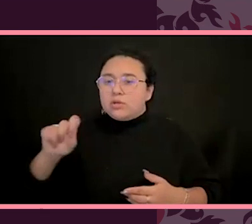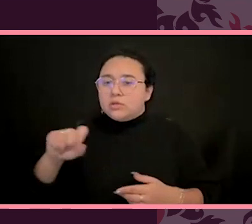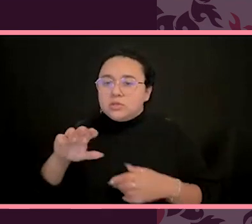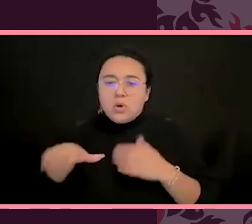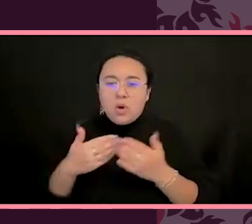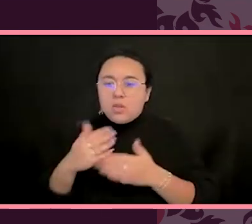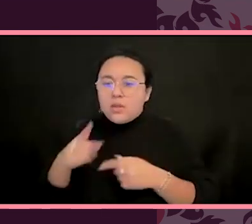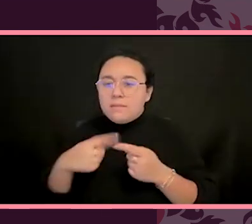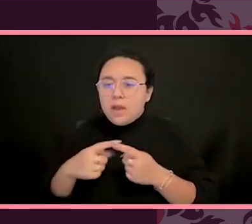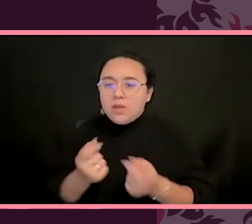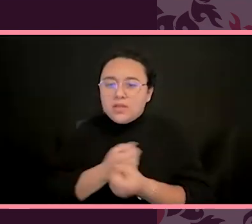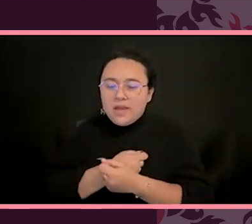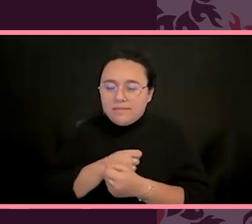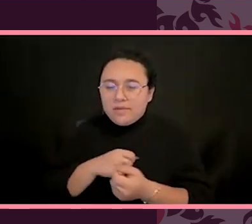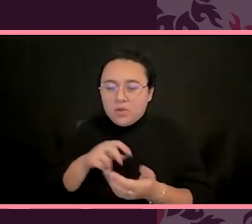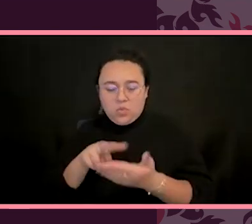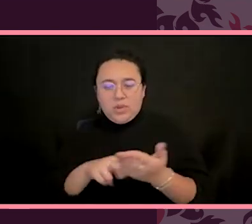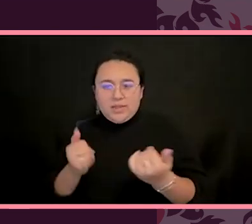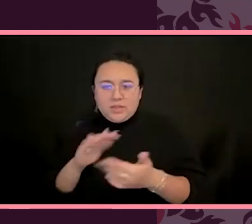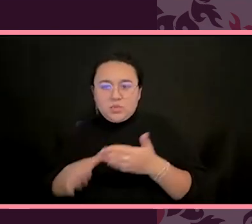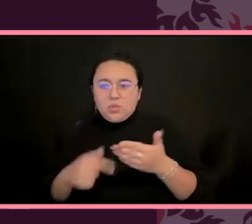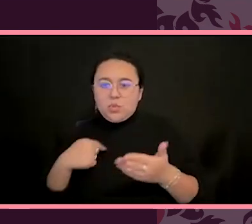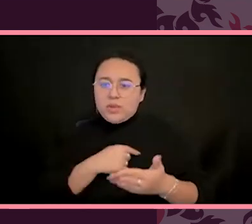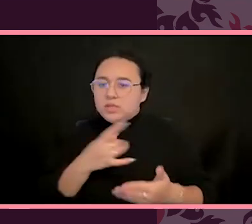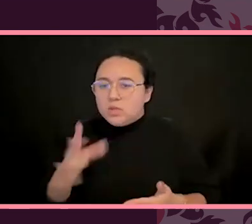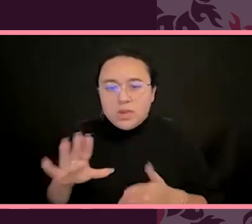weekend, right? We don't like children.